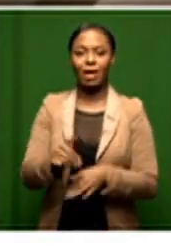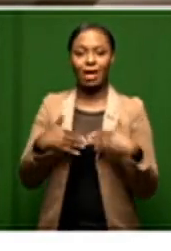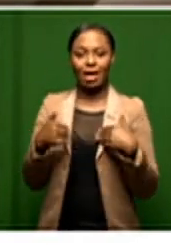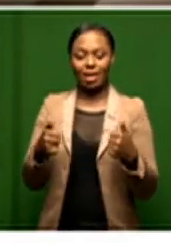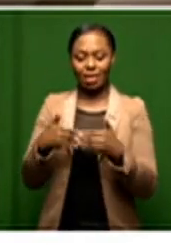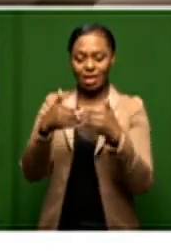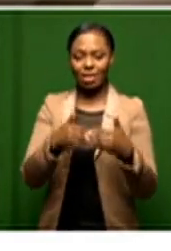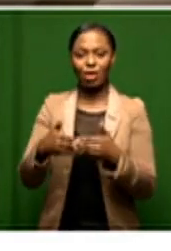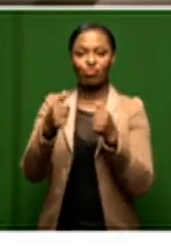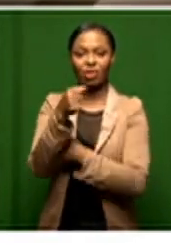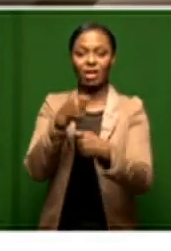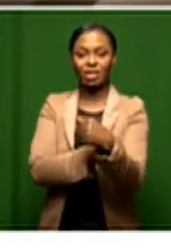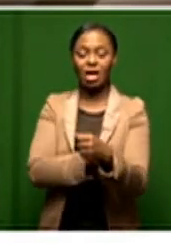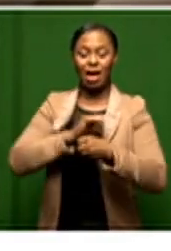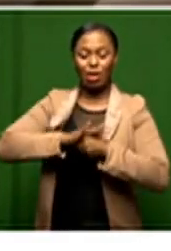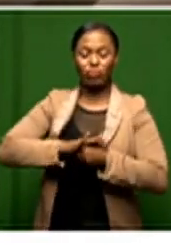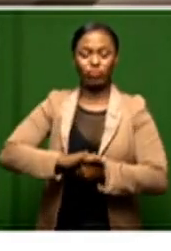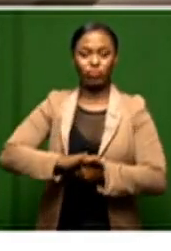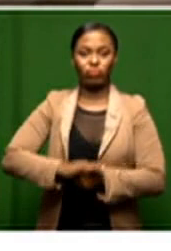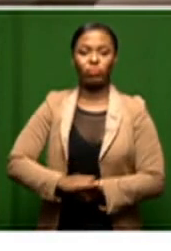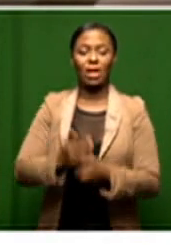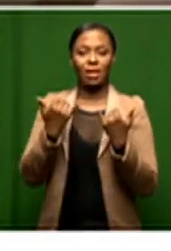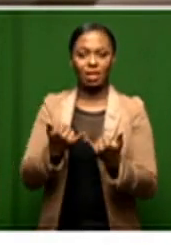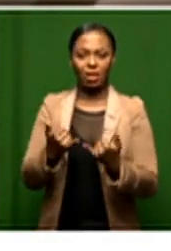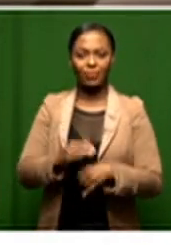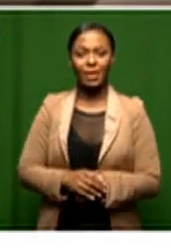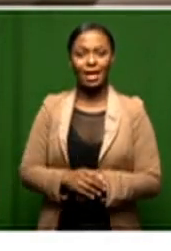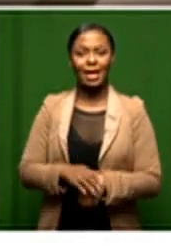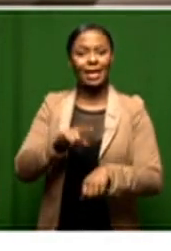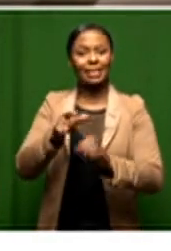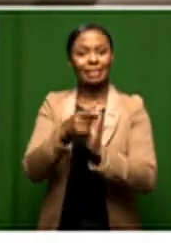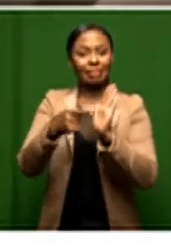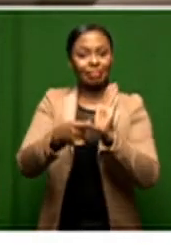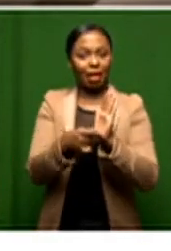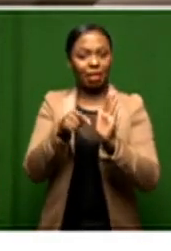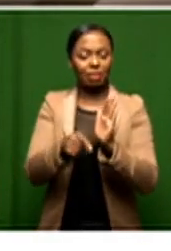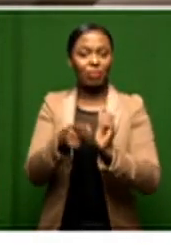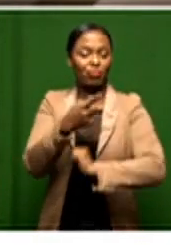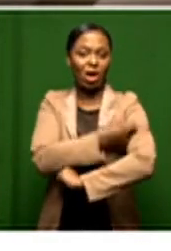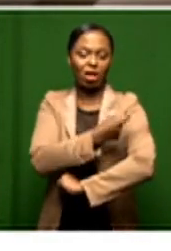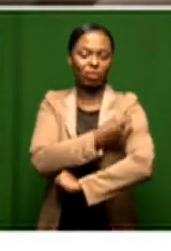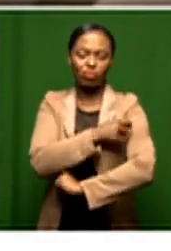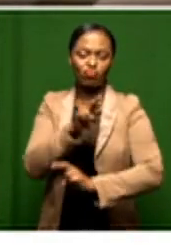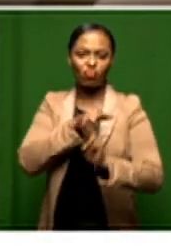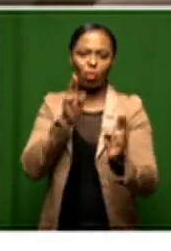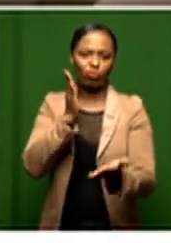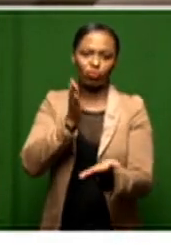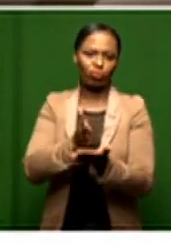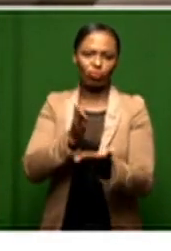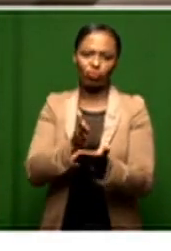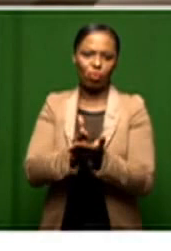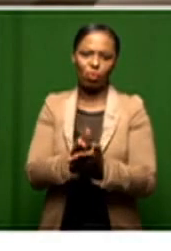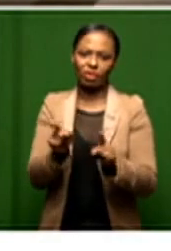under tremendous pressure. The timelines for the vaccine are uncertain to me, as they are to